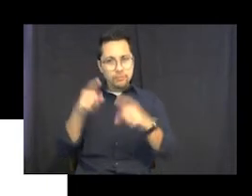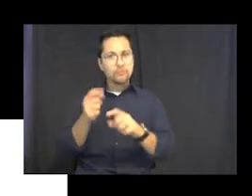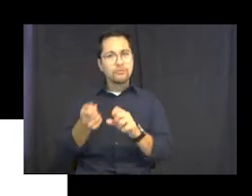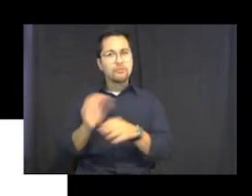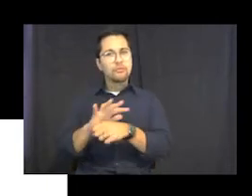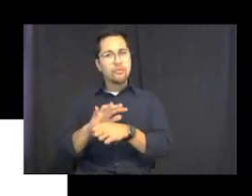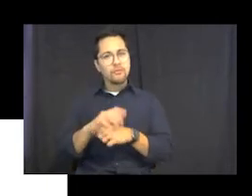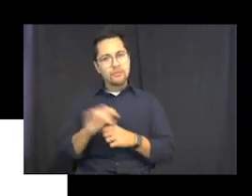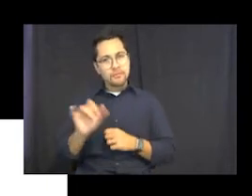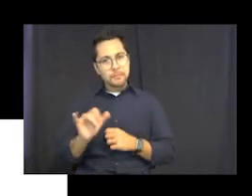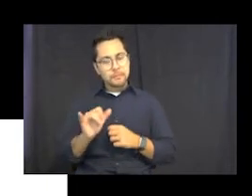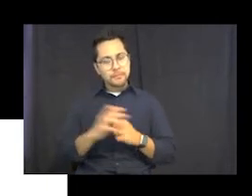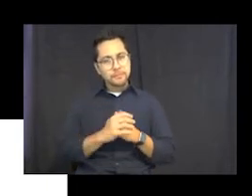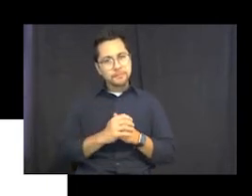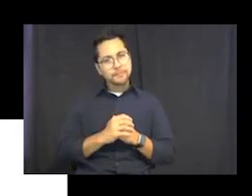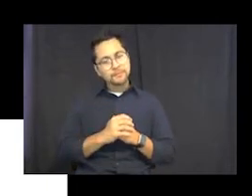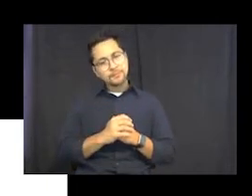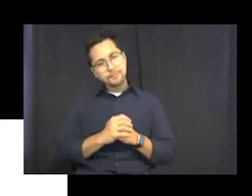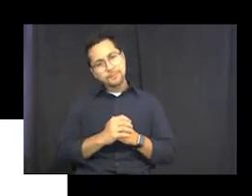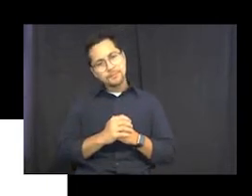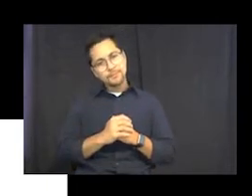If,